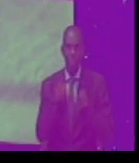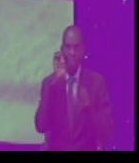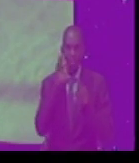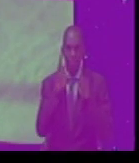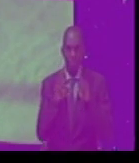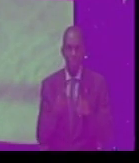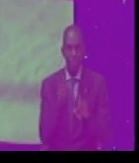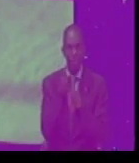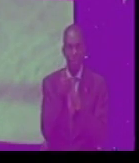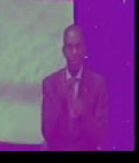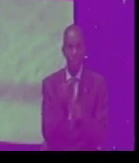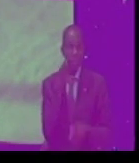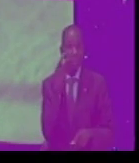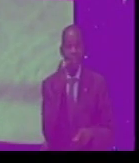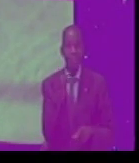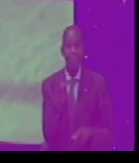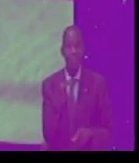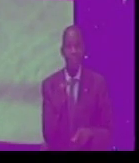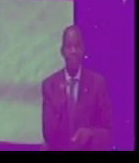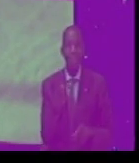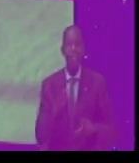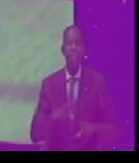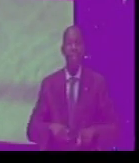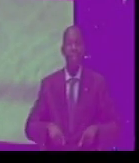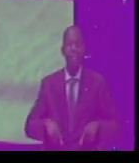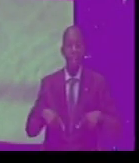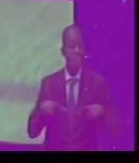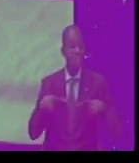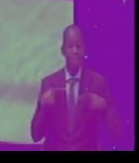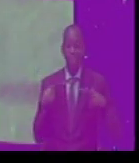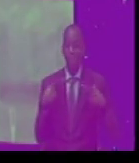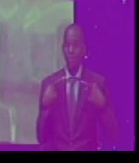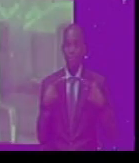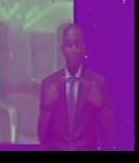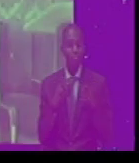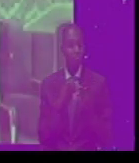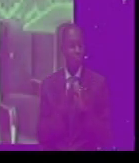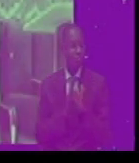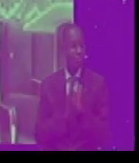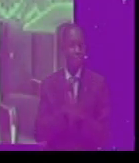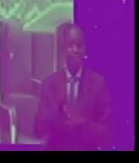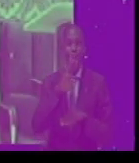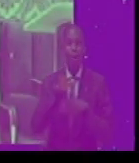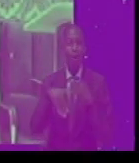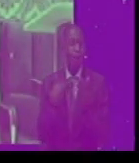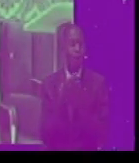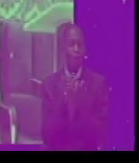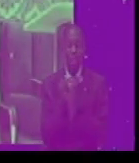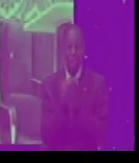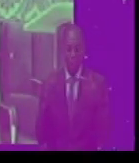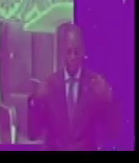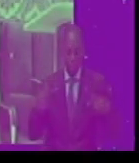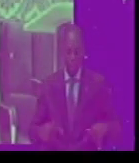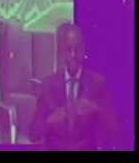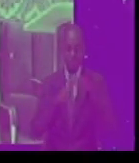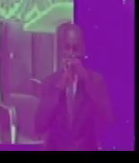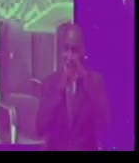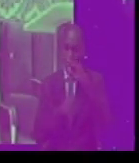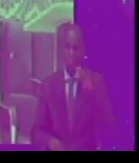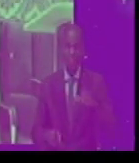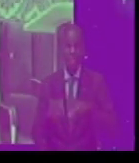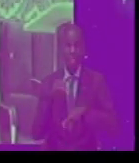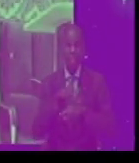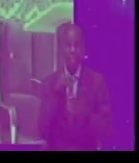Something has happened. I check. As I check myself, behold, life and